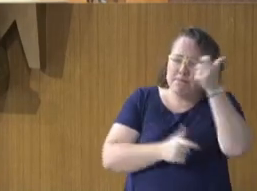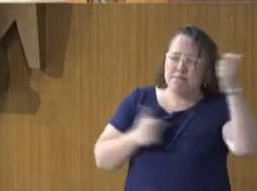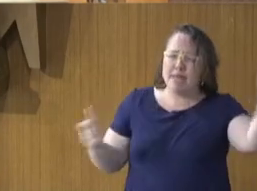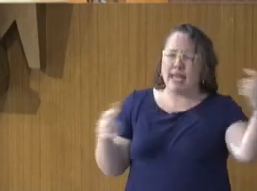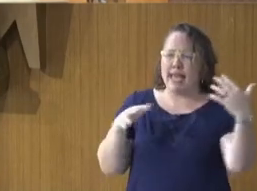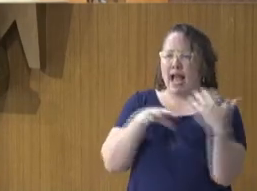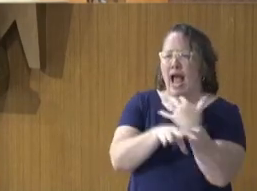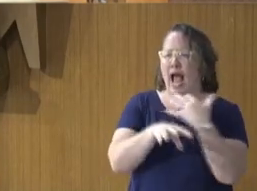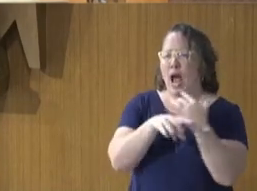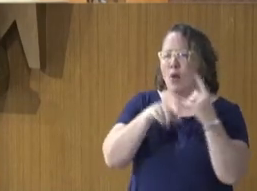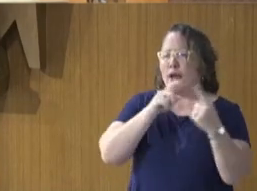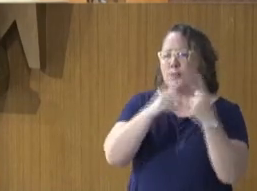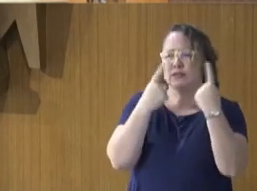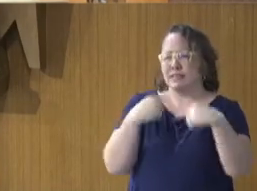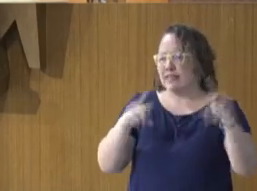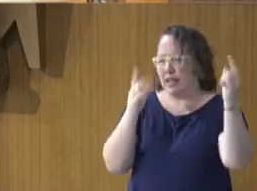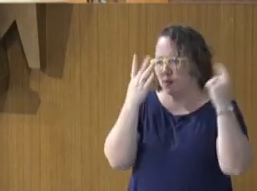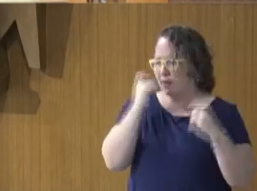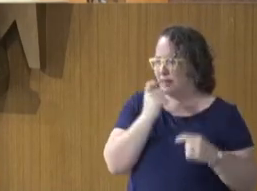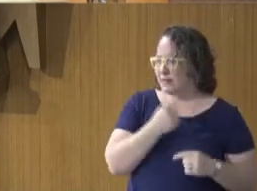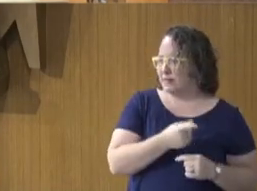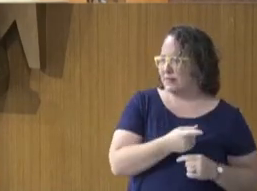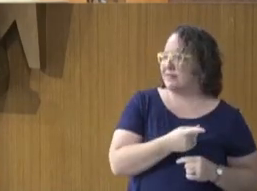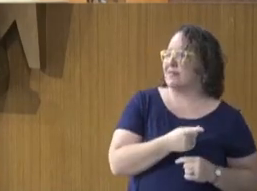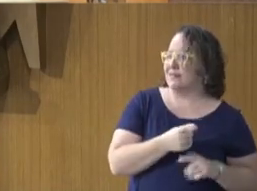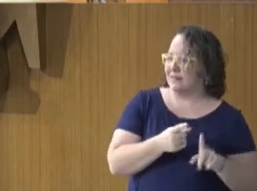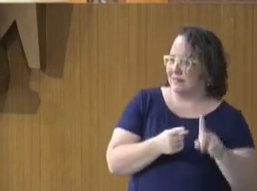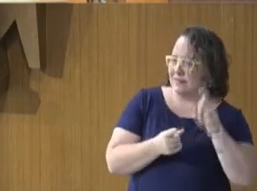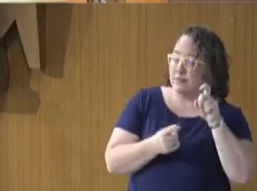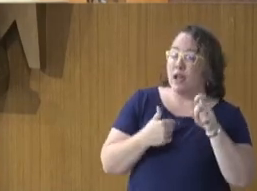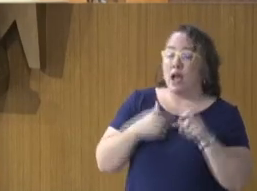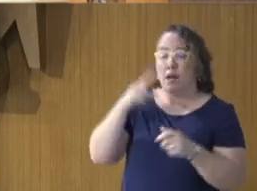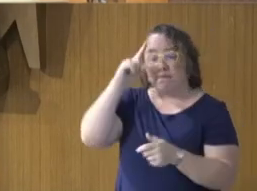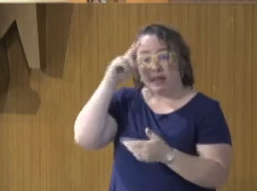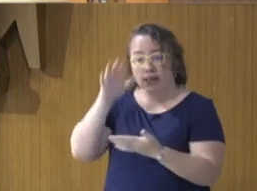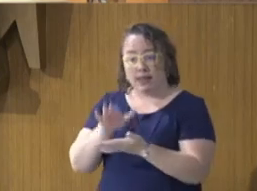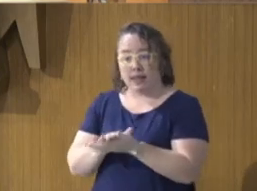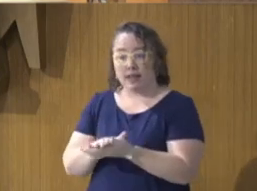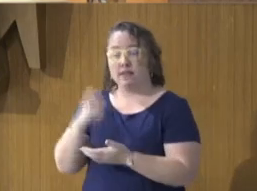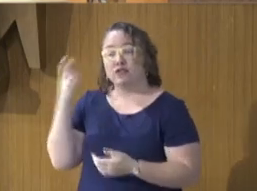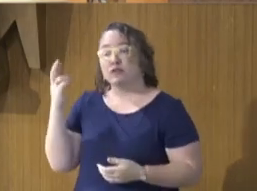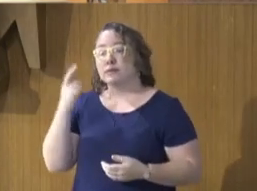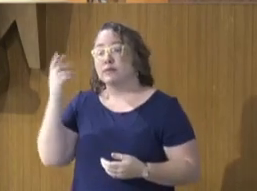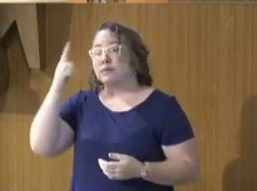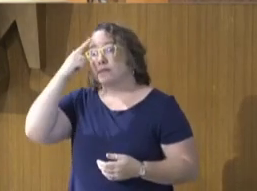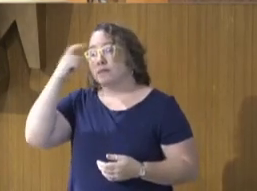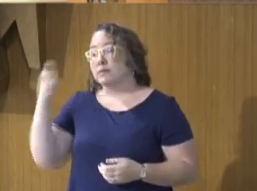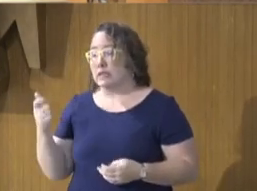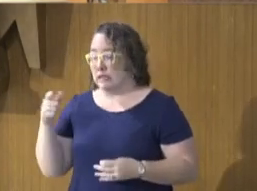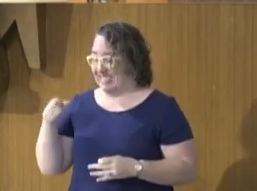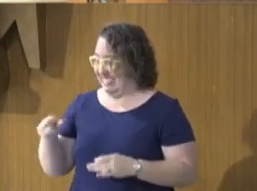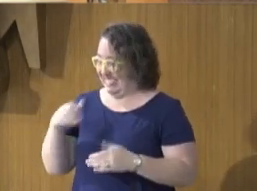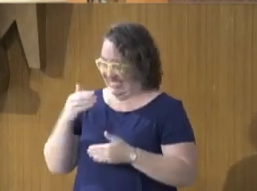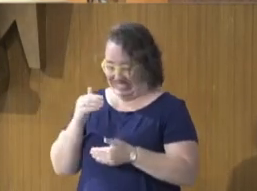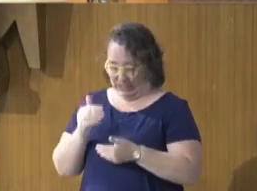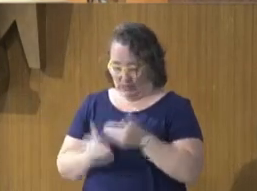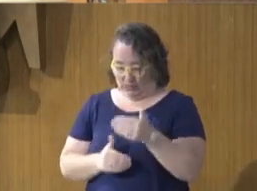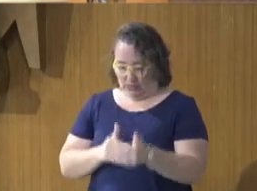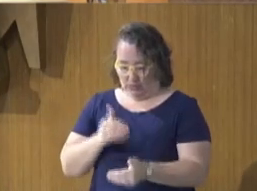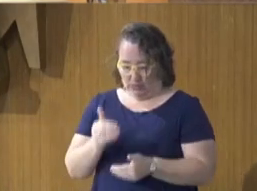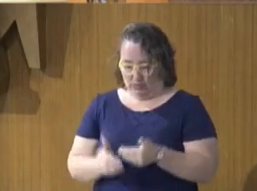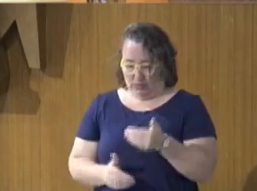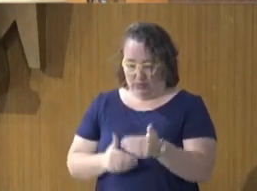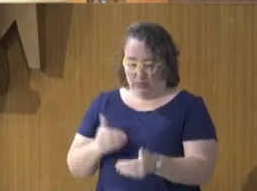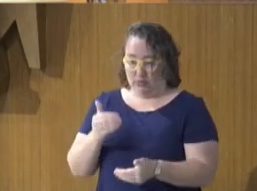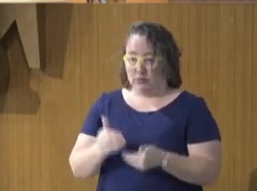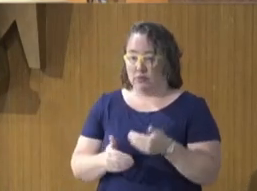to success? Yes. I've come to believe that the reason is because this journey, the whole purpose of